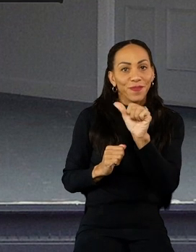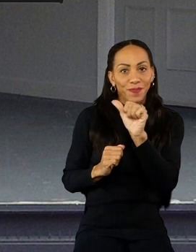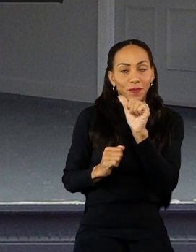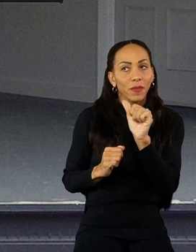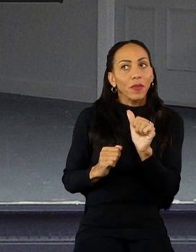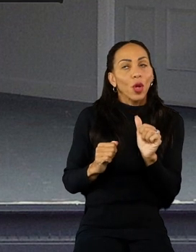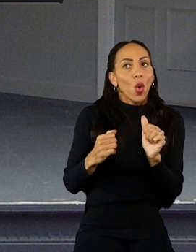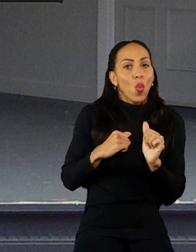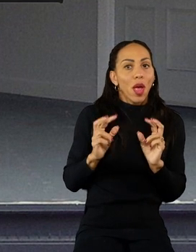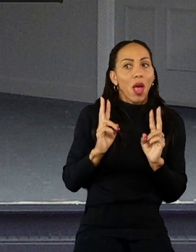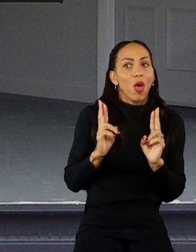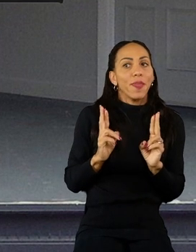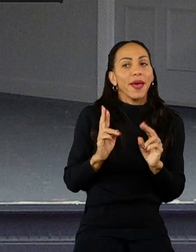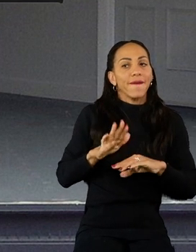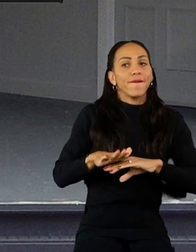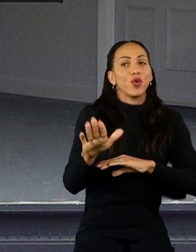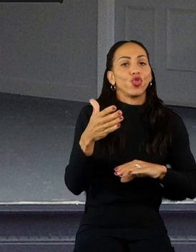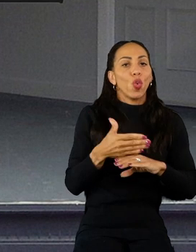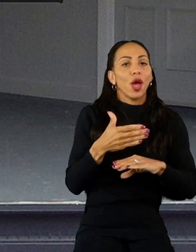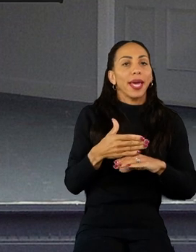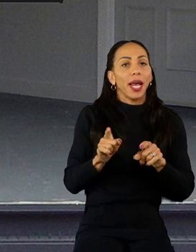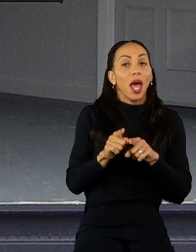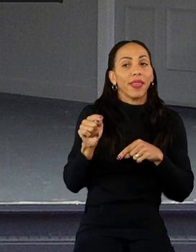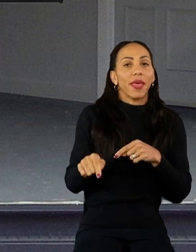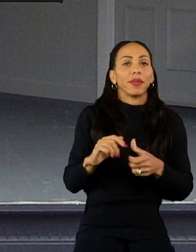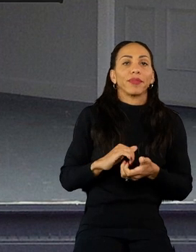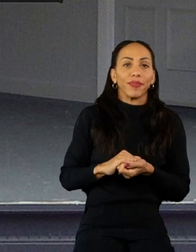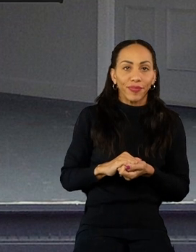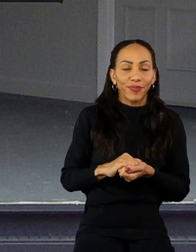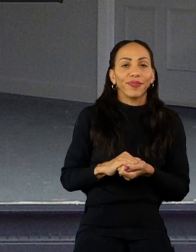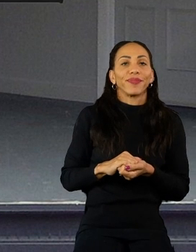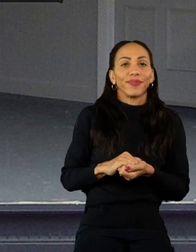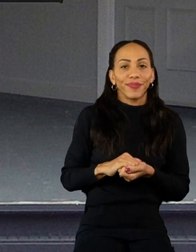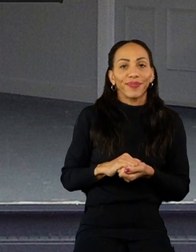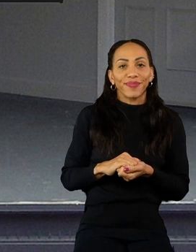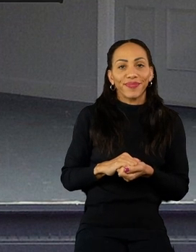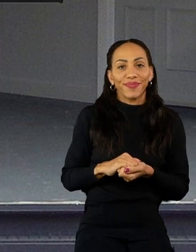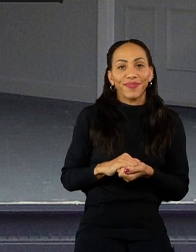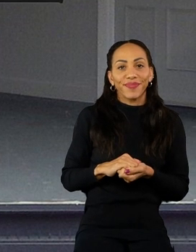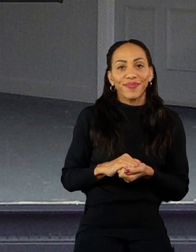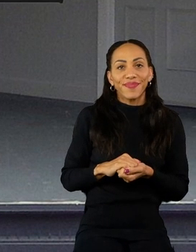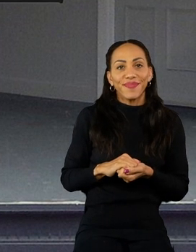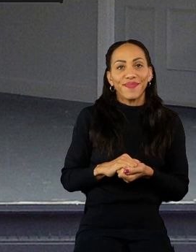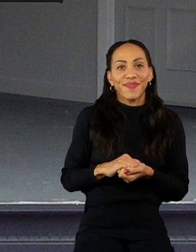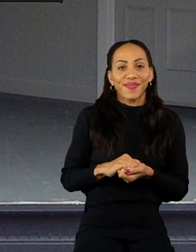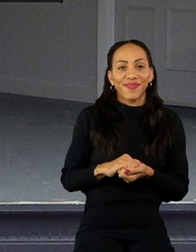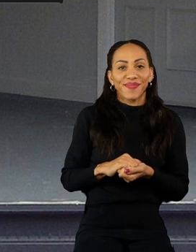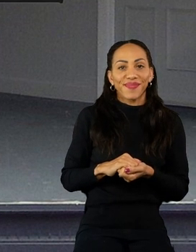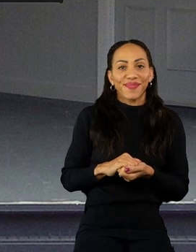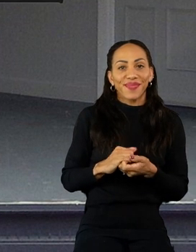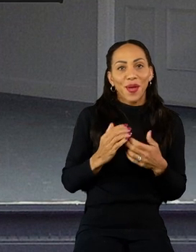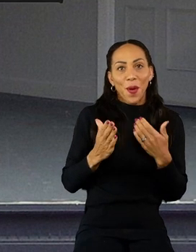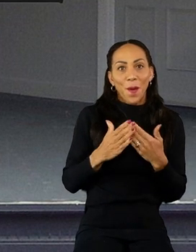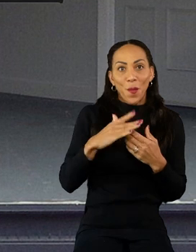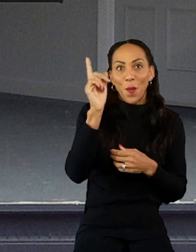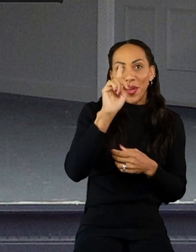opportunity. Yeah, absolutely. And I think that definitely is where we want to take the future working of it. Mm. Like,